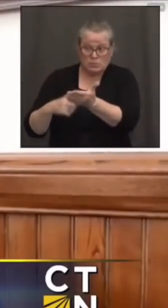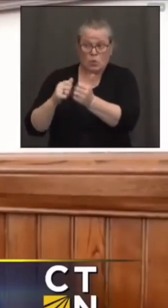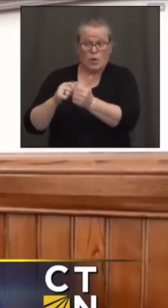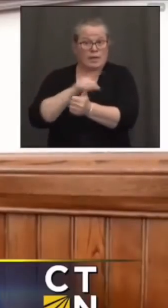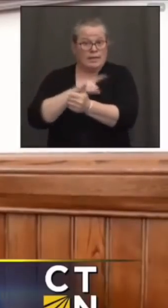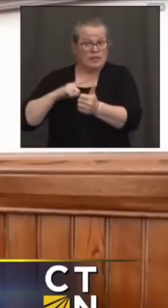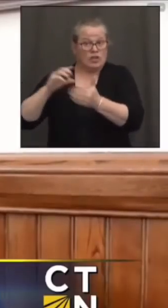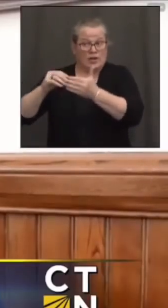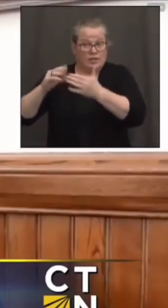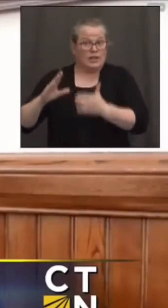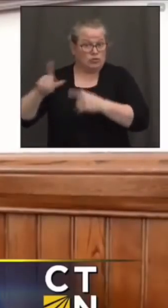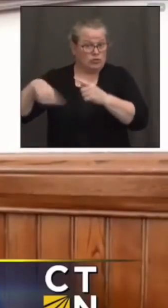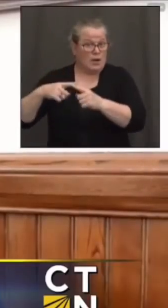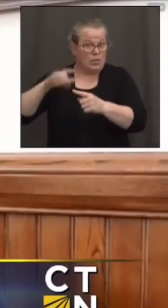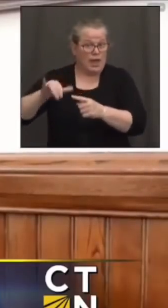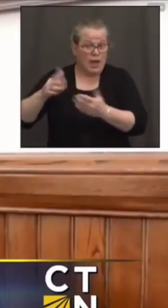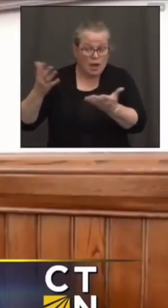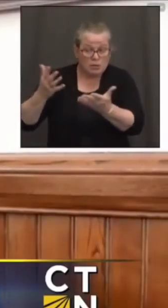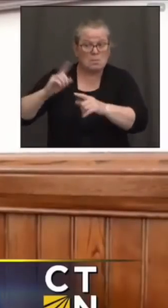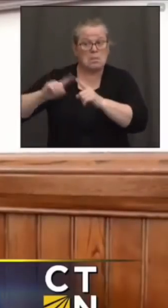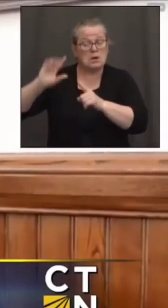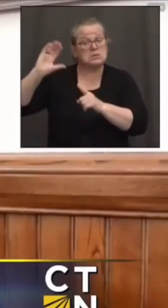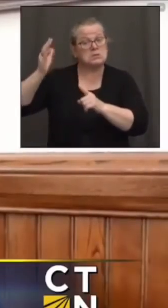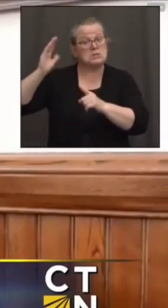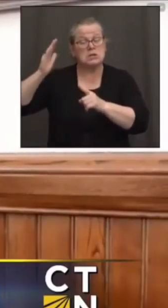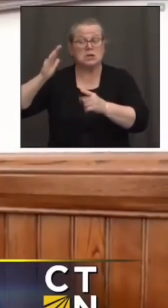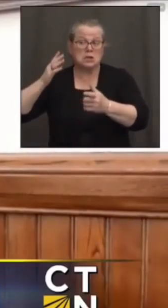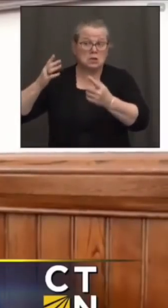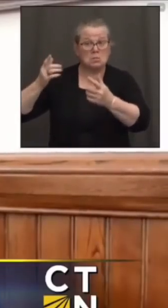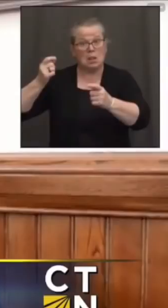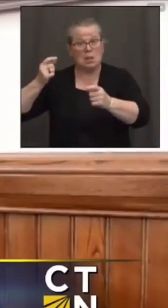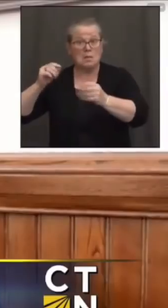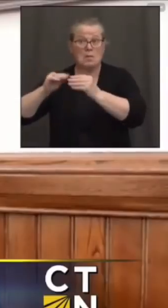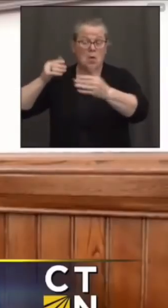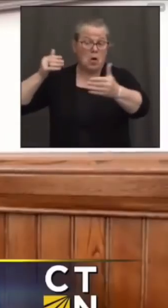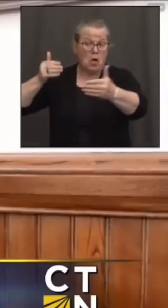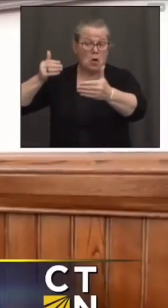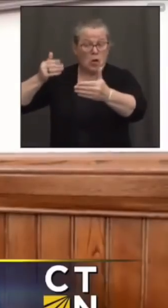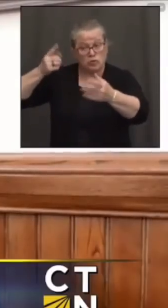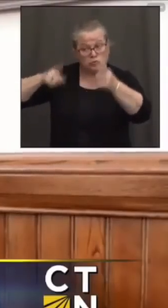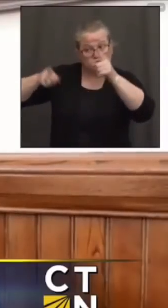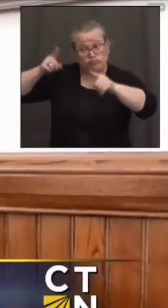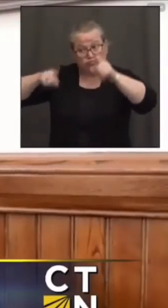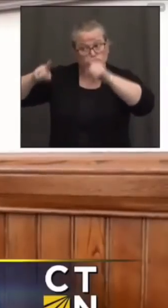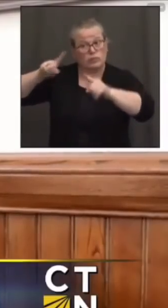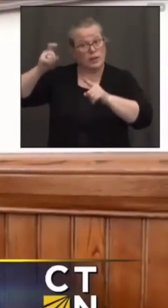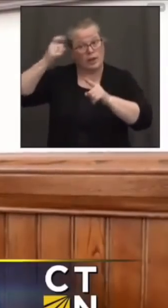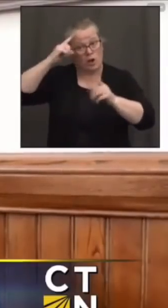leaders about that. But we're getting closer to a bill that is acceptable to the governor and to the administration.